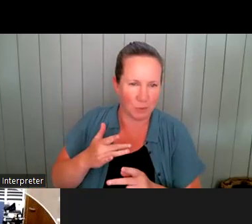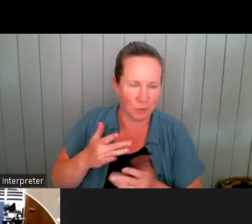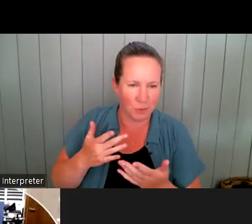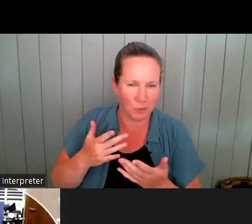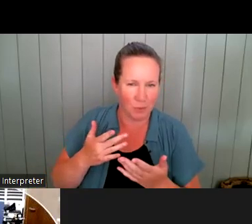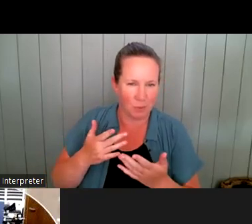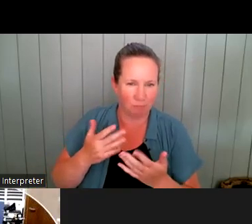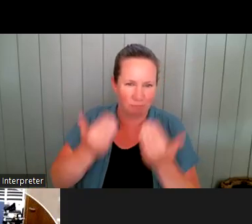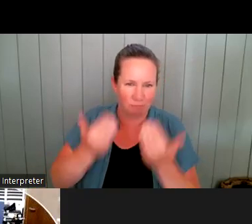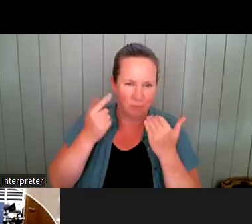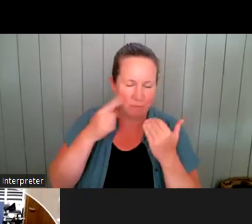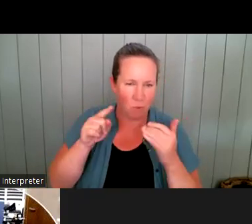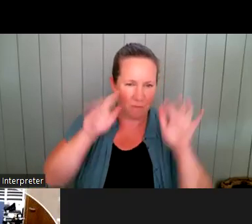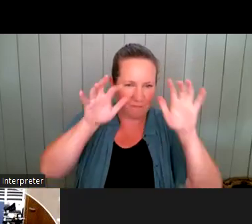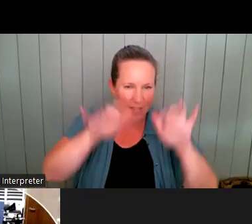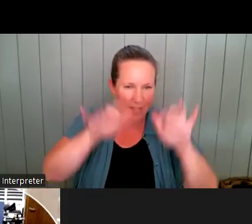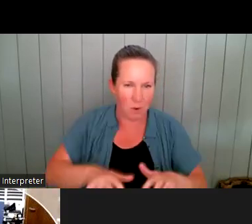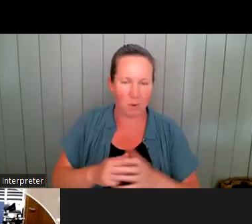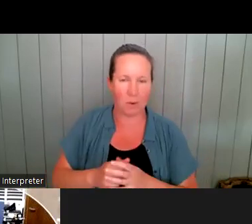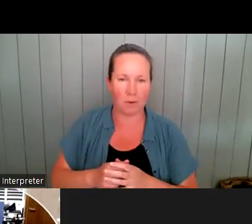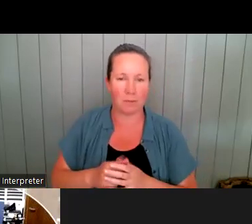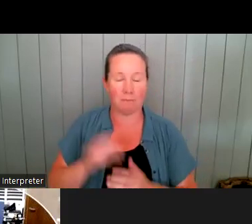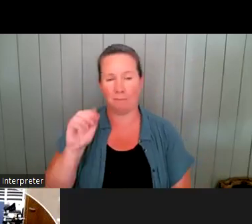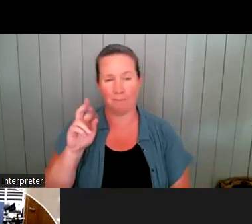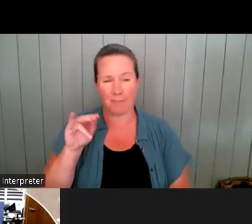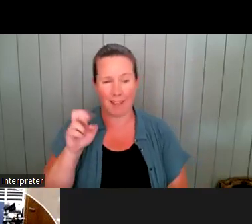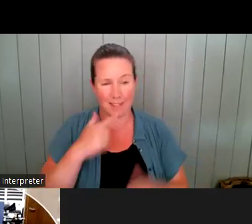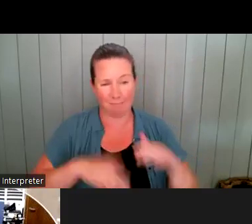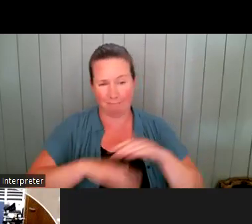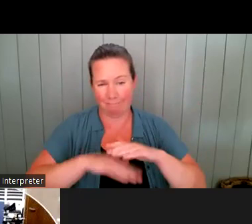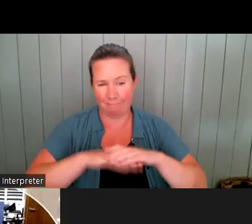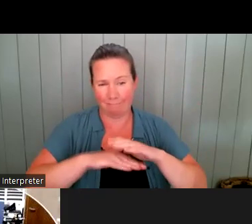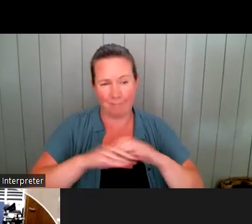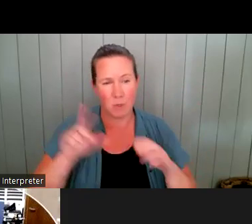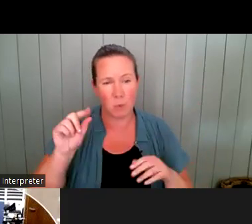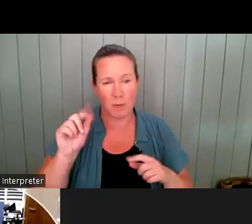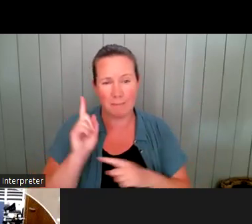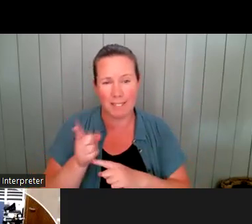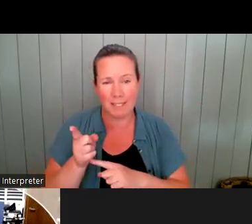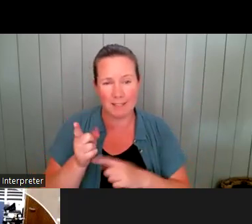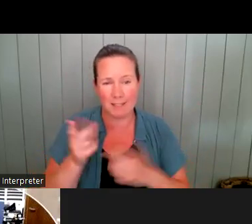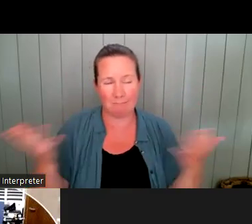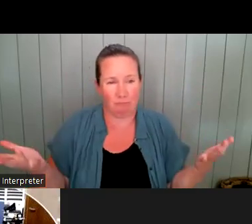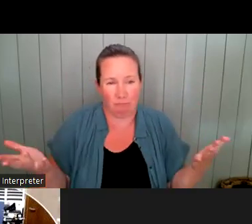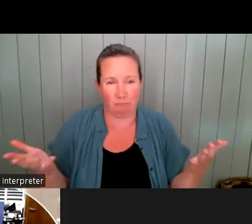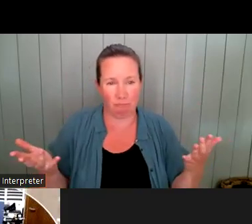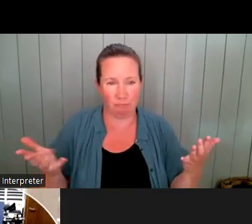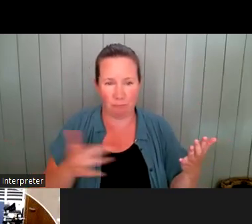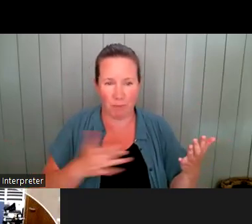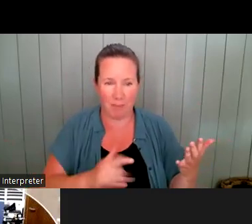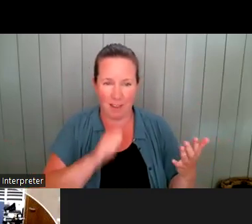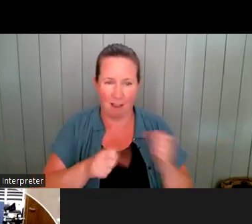The longest I would say would really be about 20 minutes. Yeah, It doesn't really go much longer than that. right,